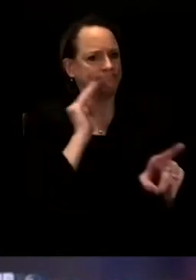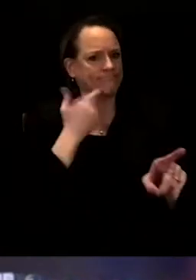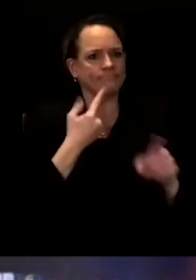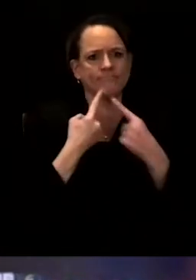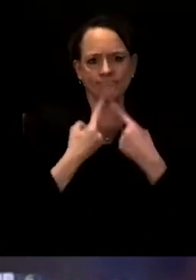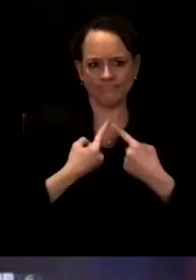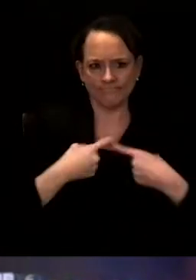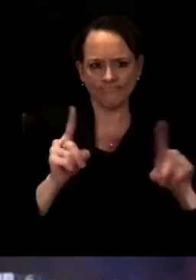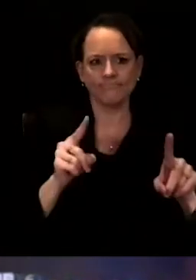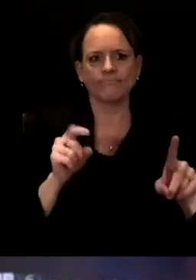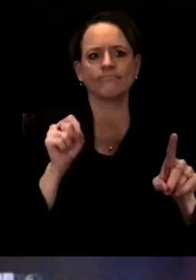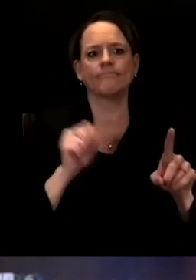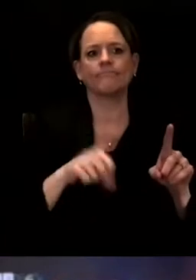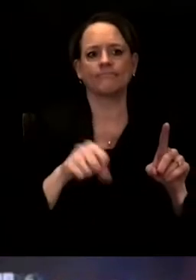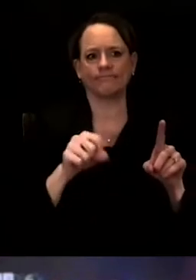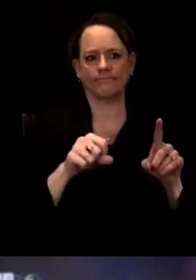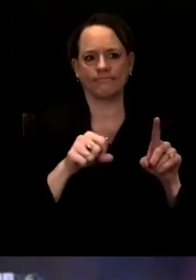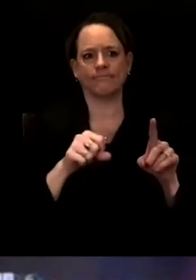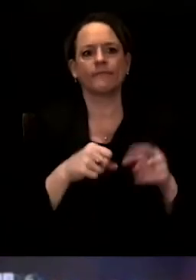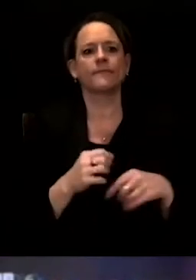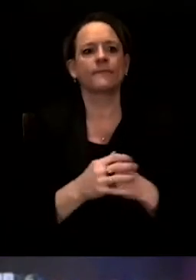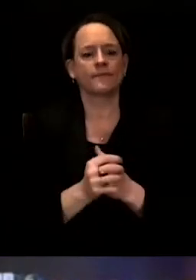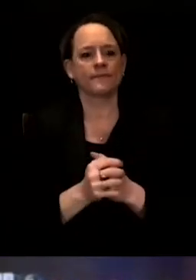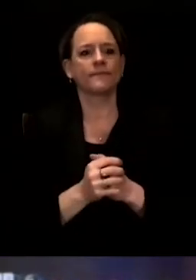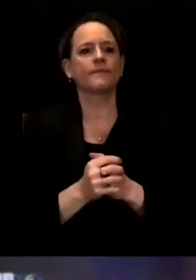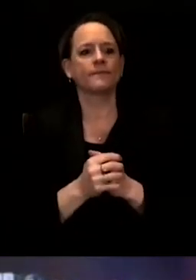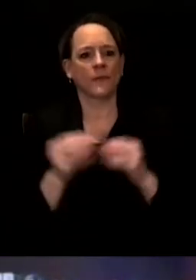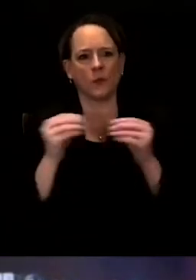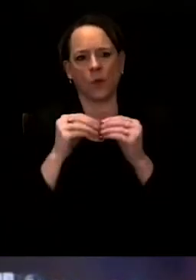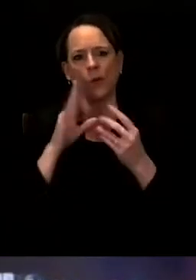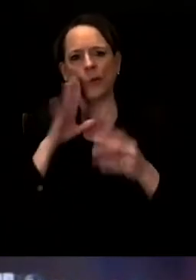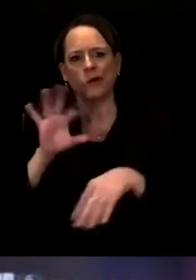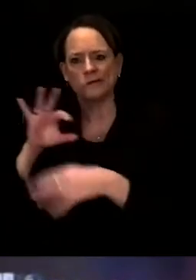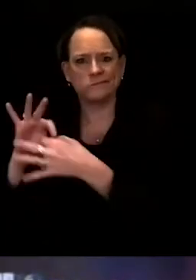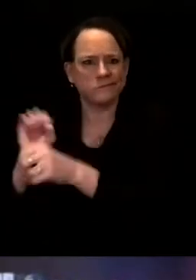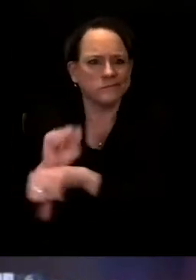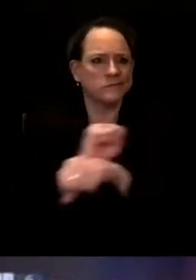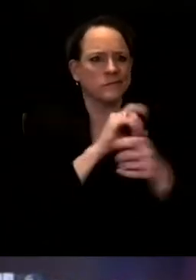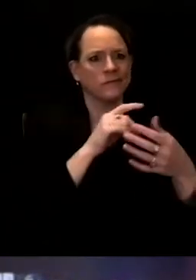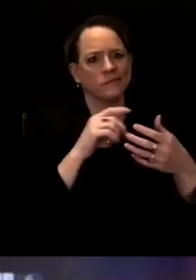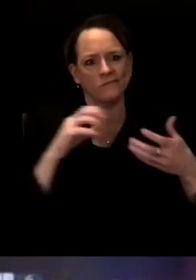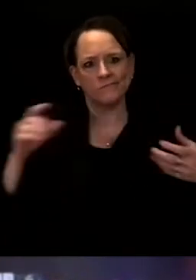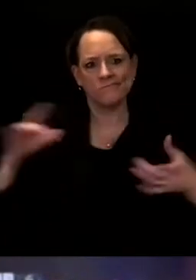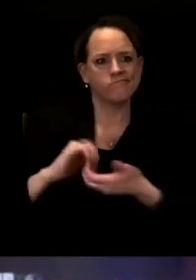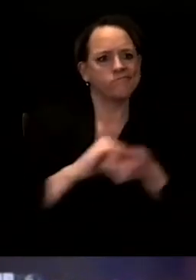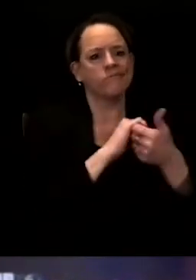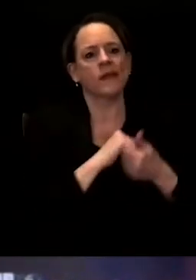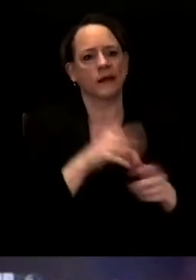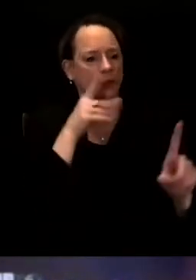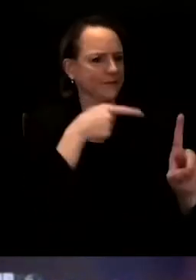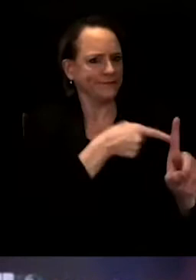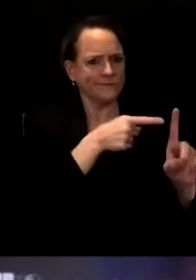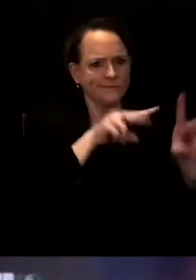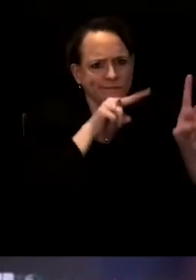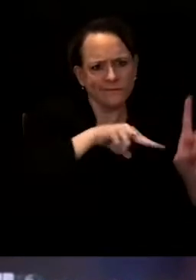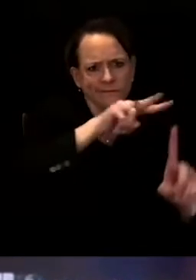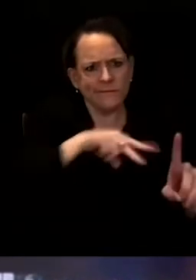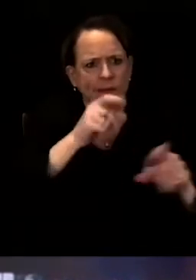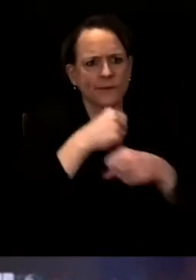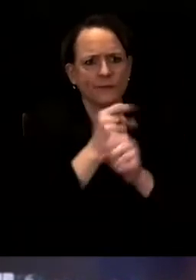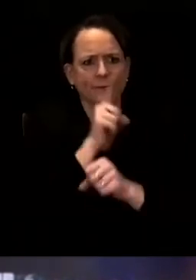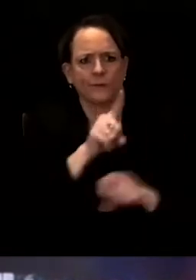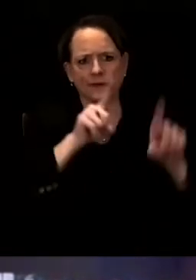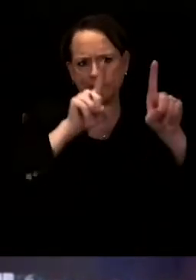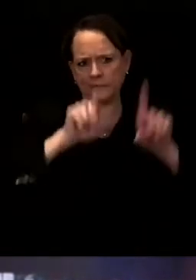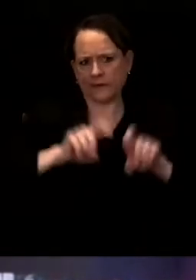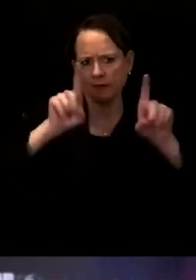working closely with our healthcare partners and testing components of our COVID-19 delivery plans during our current